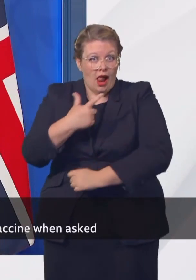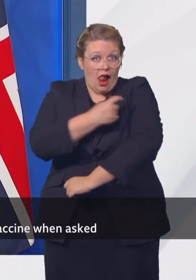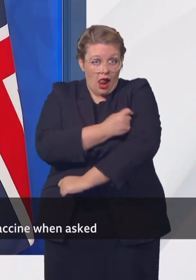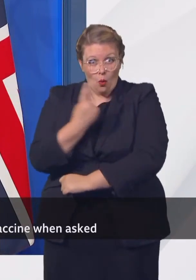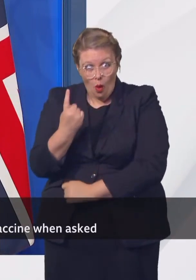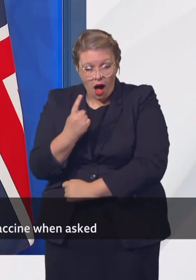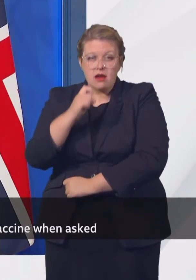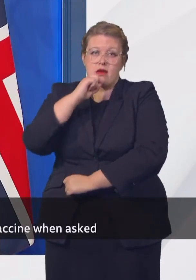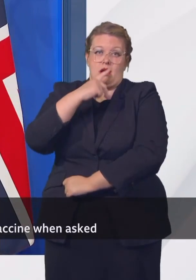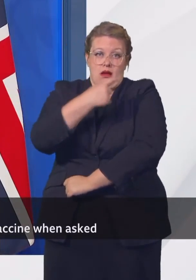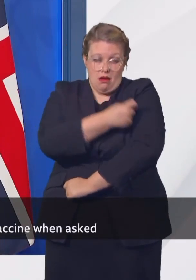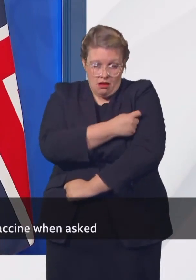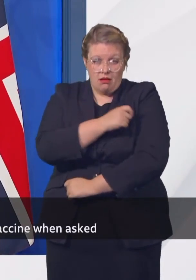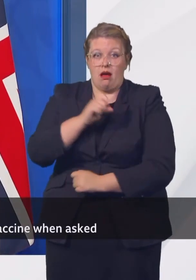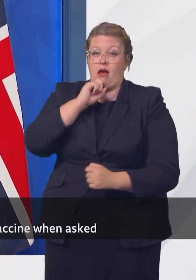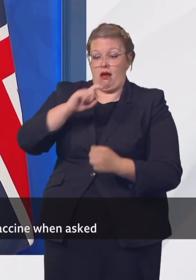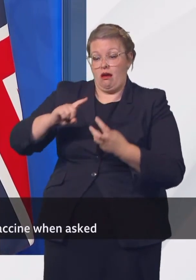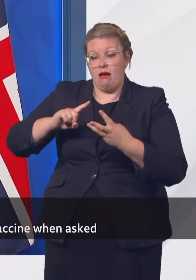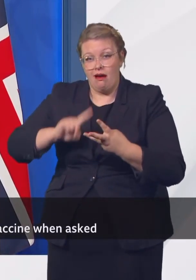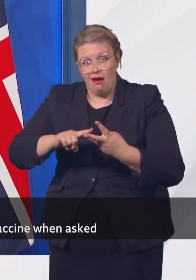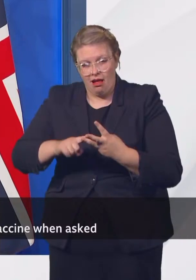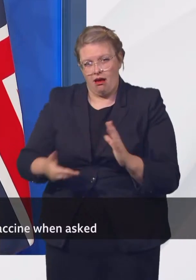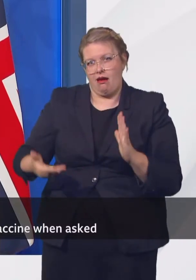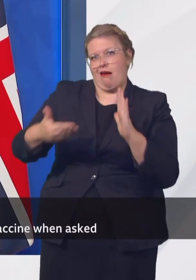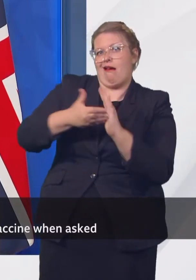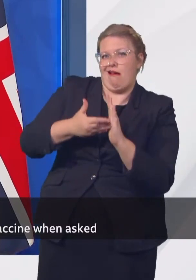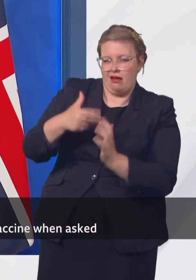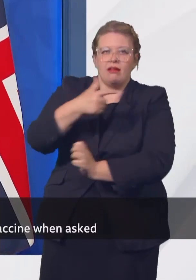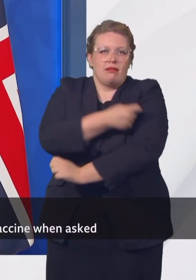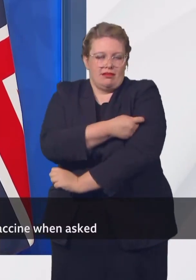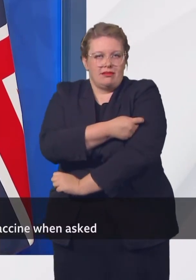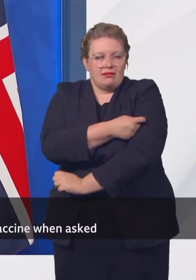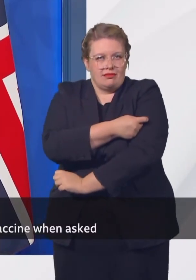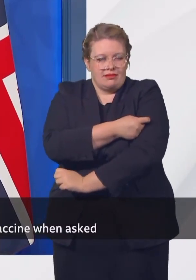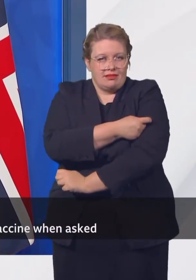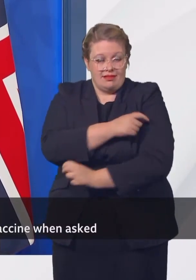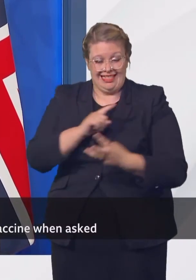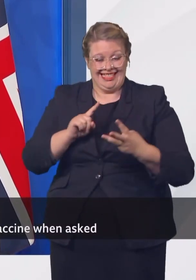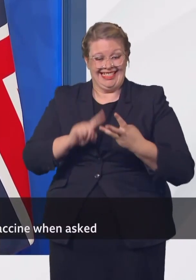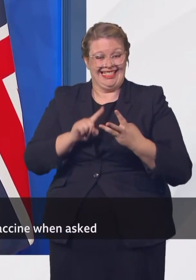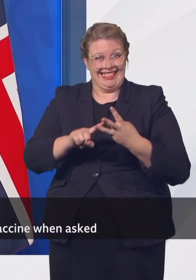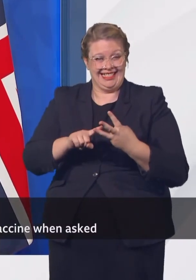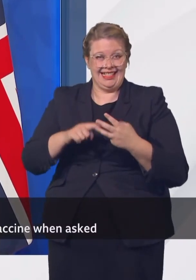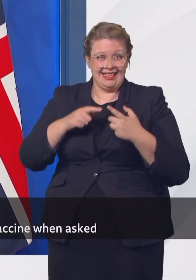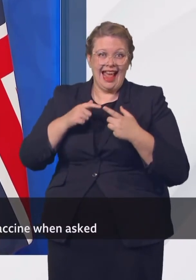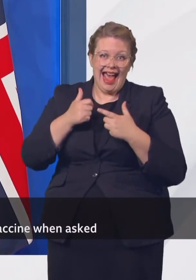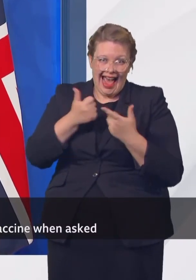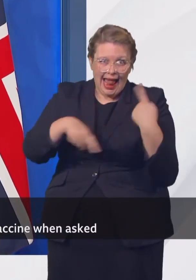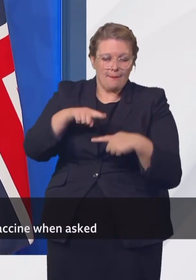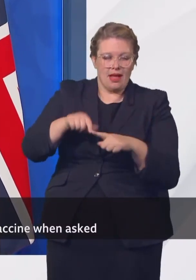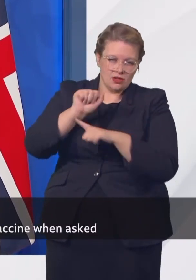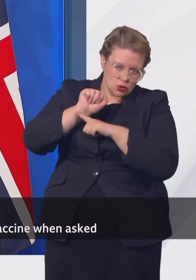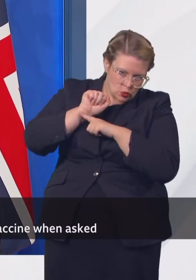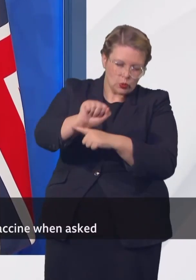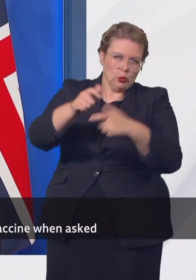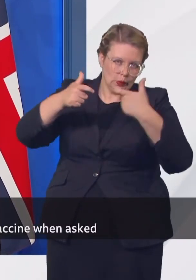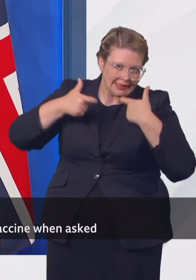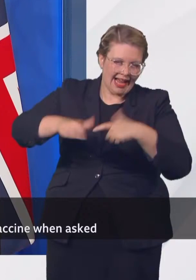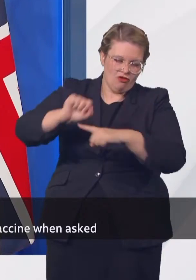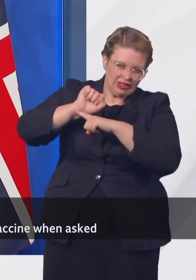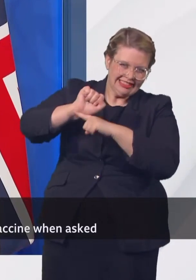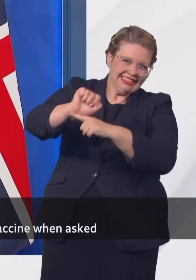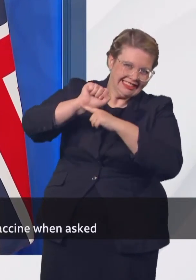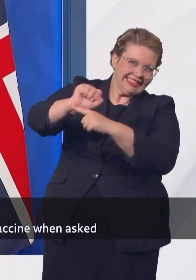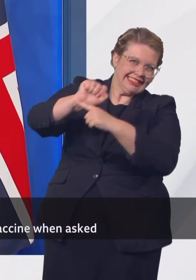year. And that is all about protecting the progress that we've made. We have a clear route out of